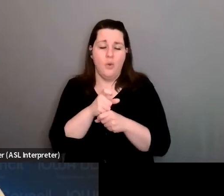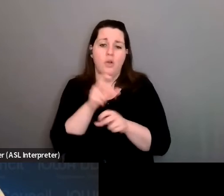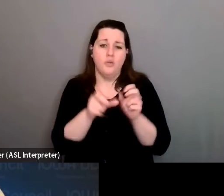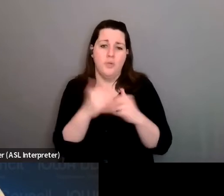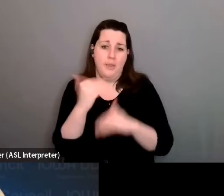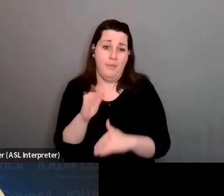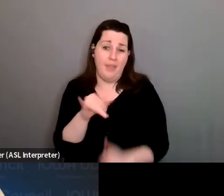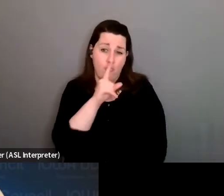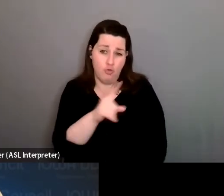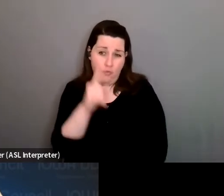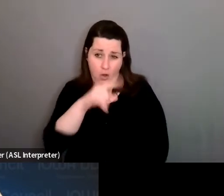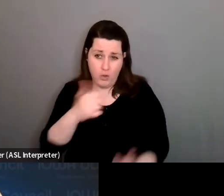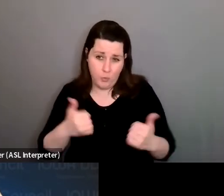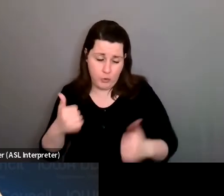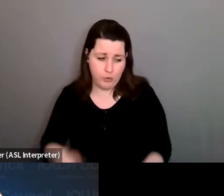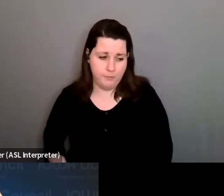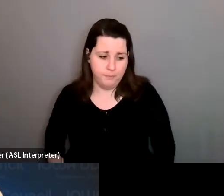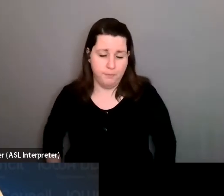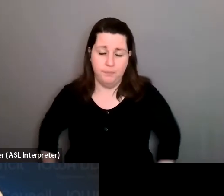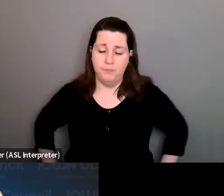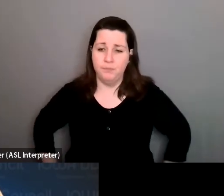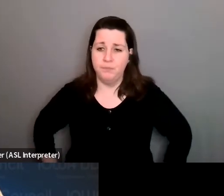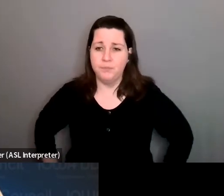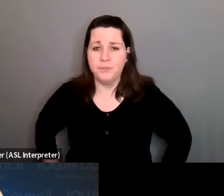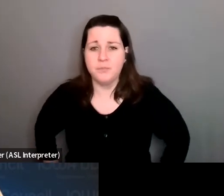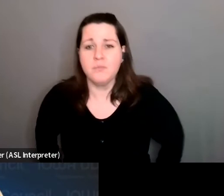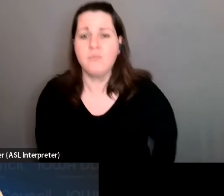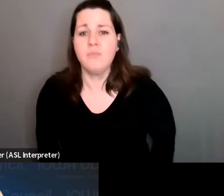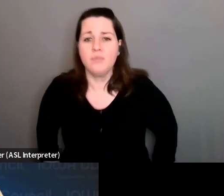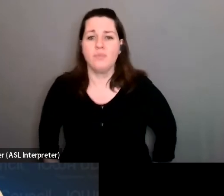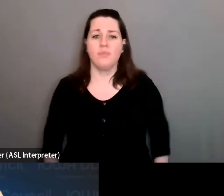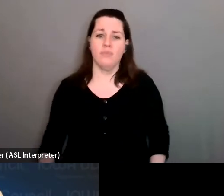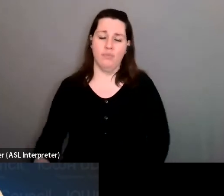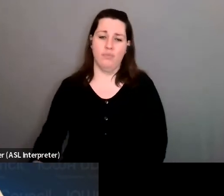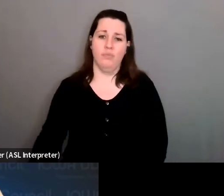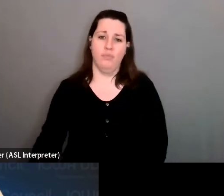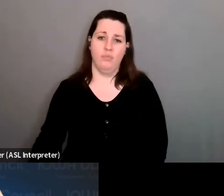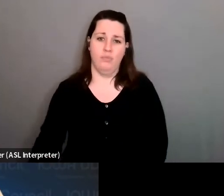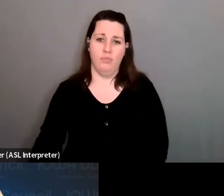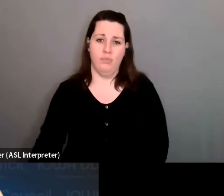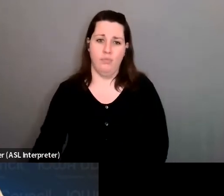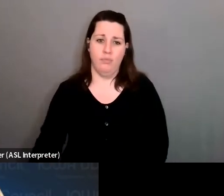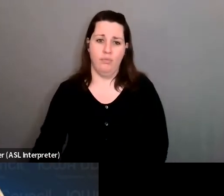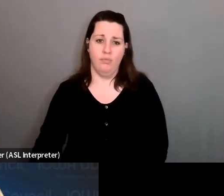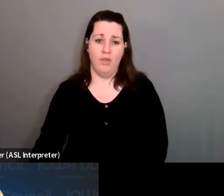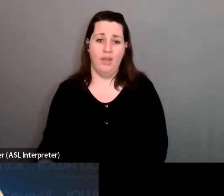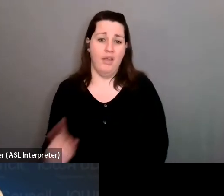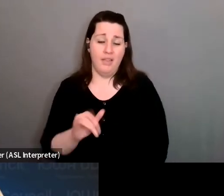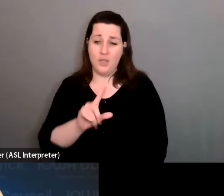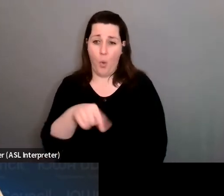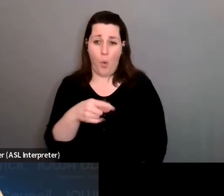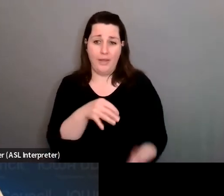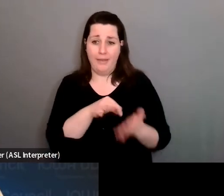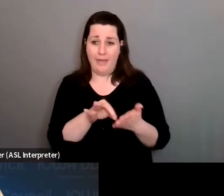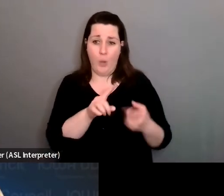or false, whether or not the account owner's contributions count are the only ones that count towards the federal annual